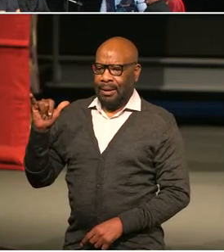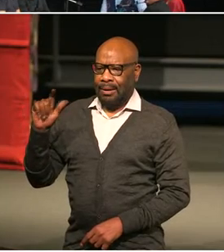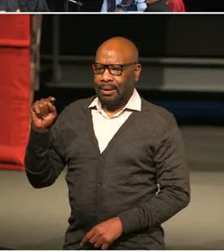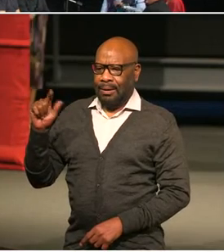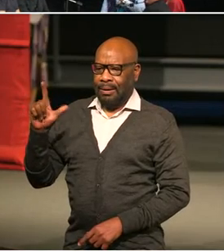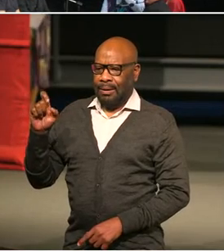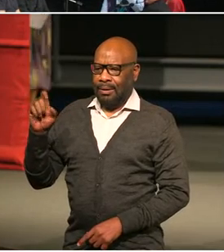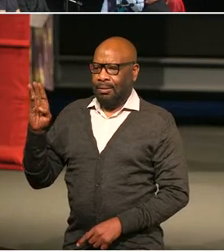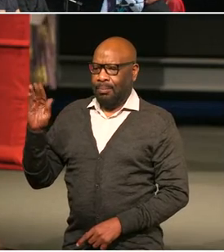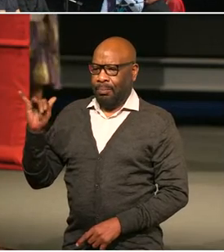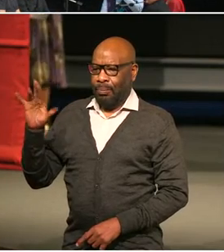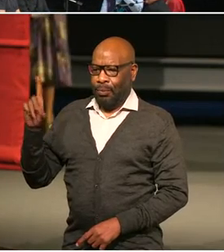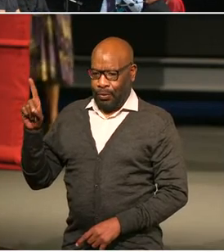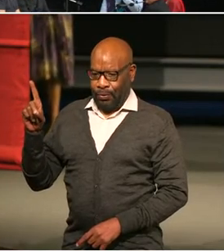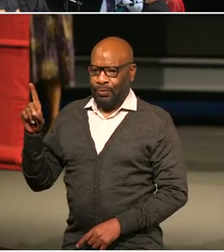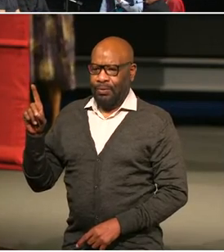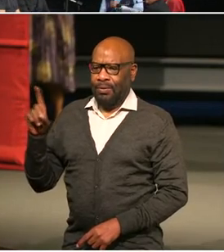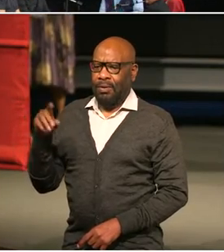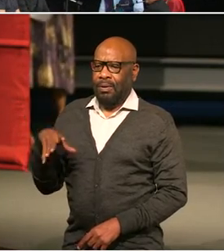Oklahoma.